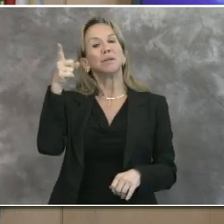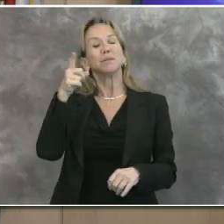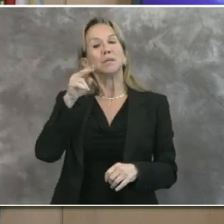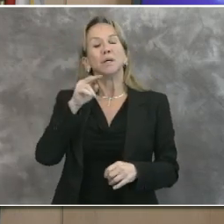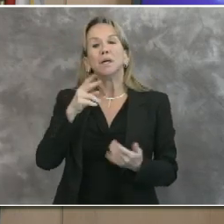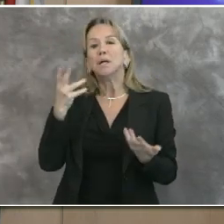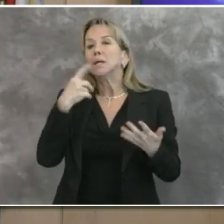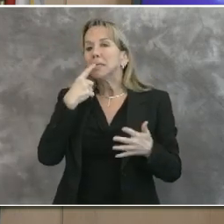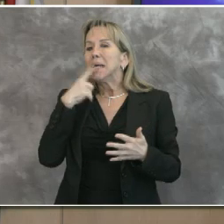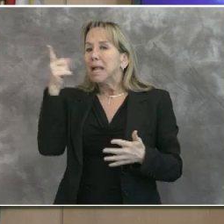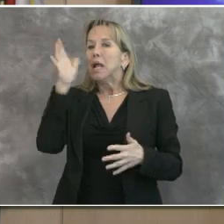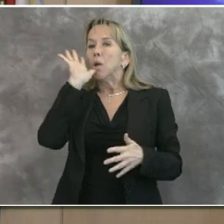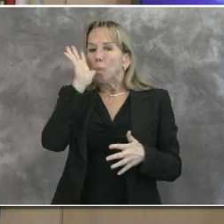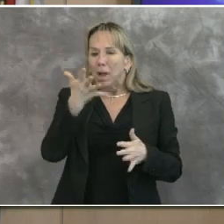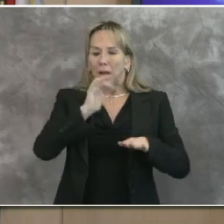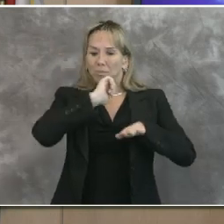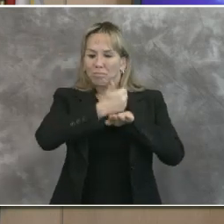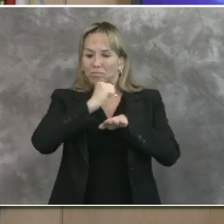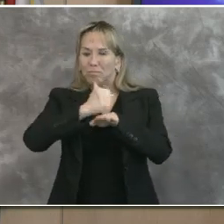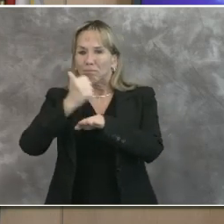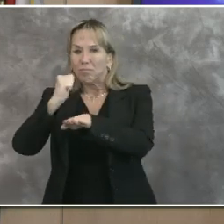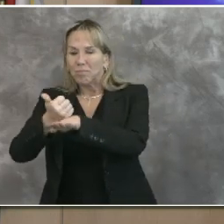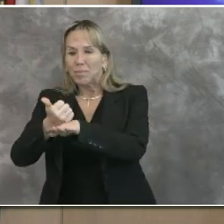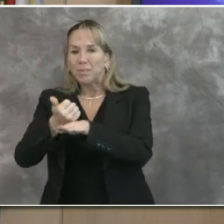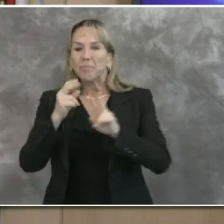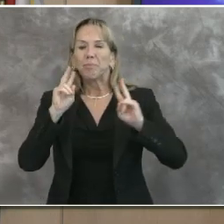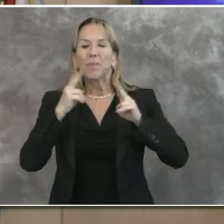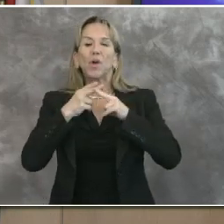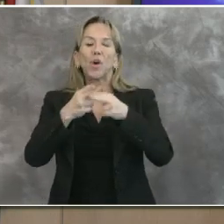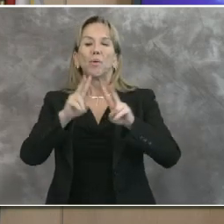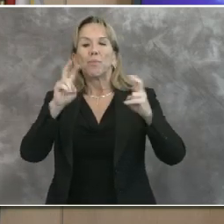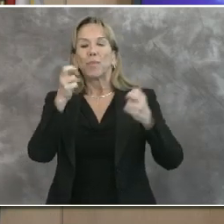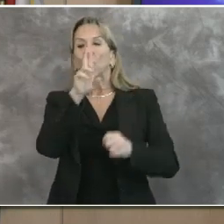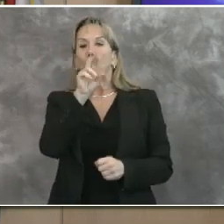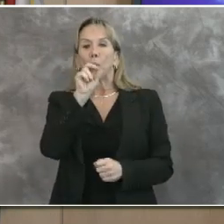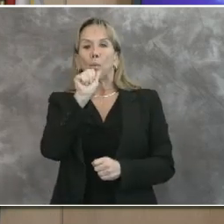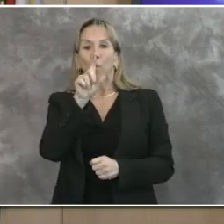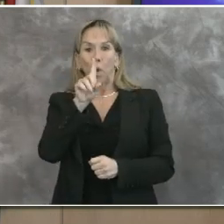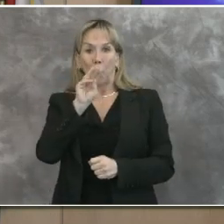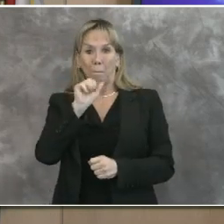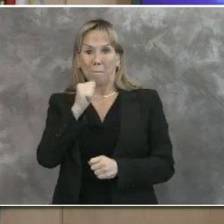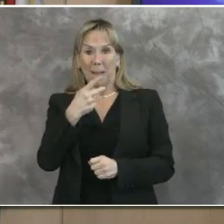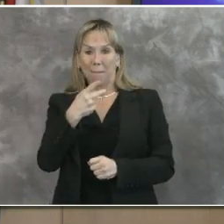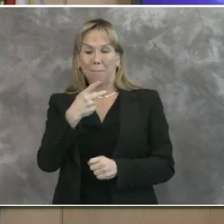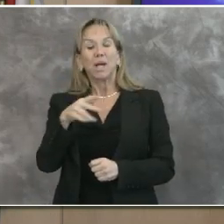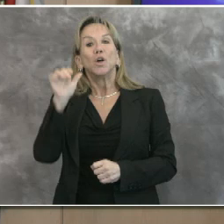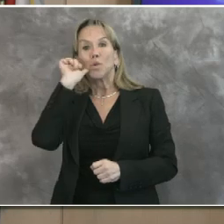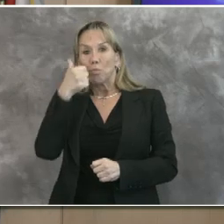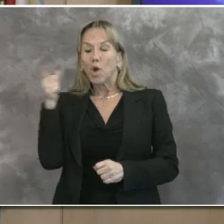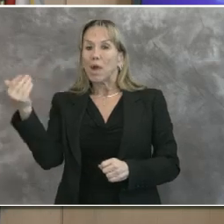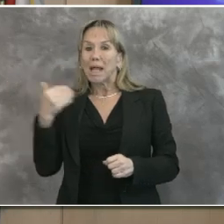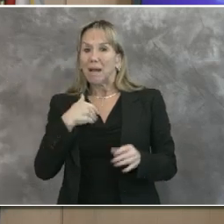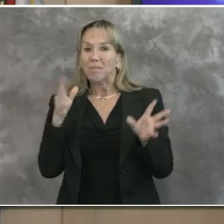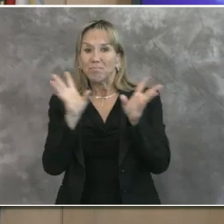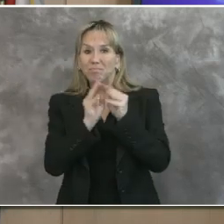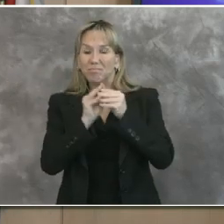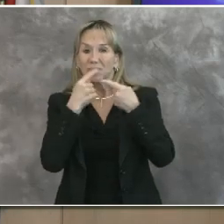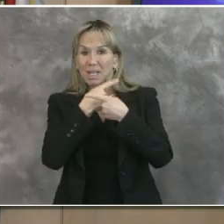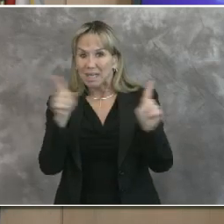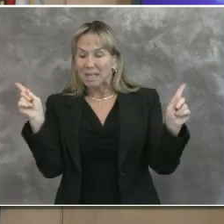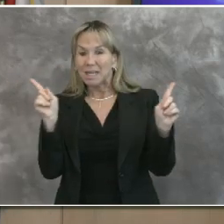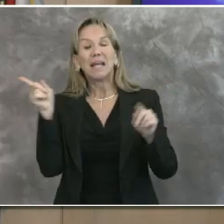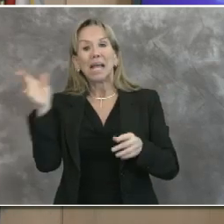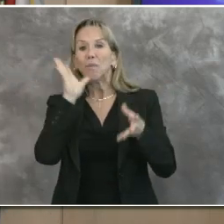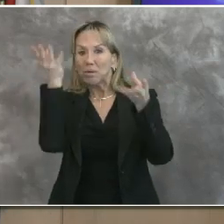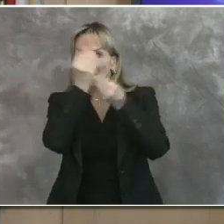how California will reopen, and he's going to present that tomorrow at his press conference. The governor mentioned 6 indicators